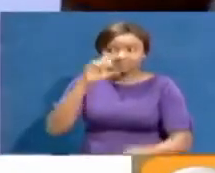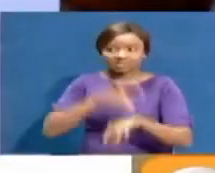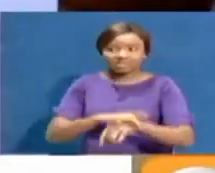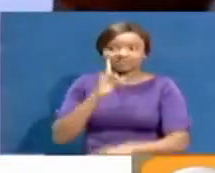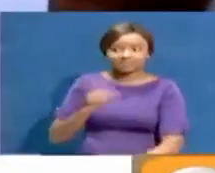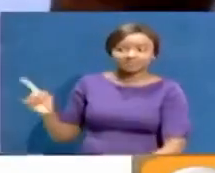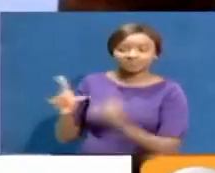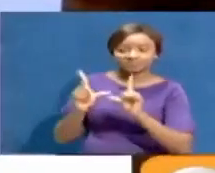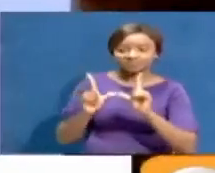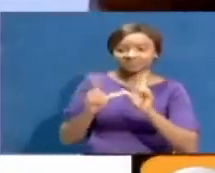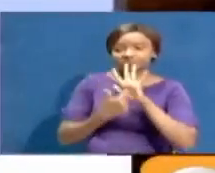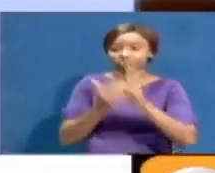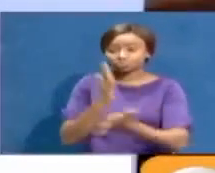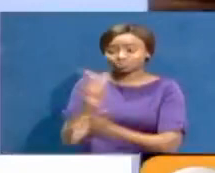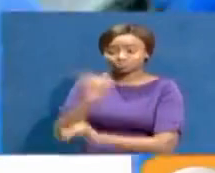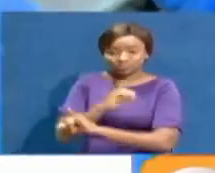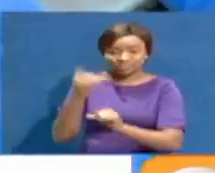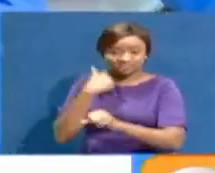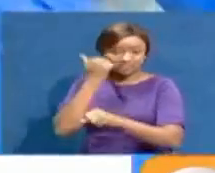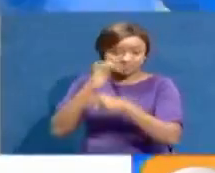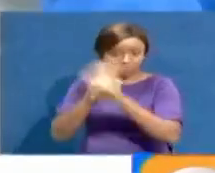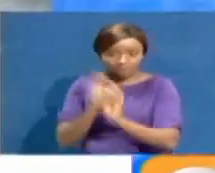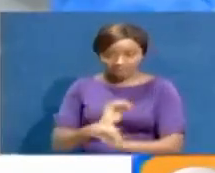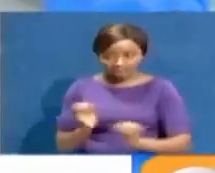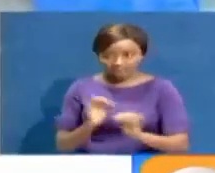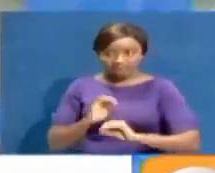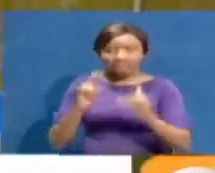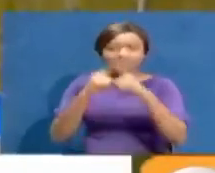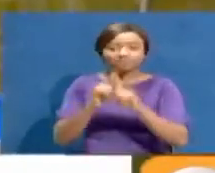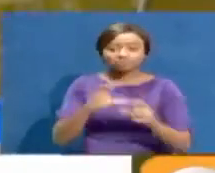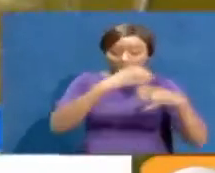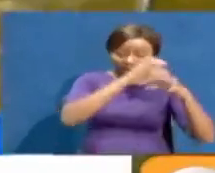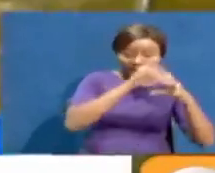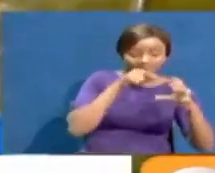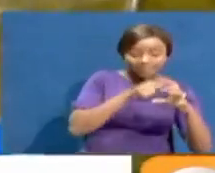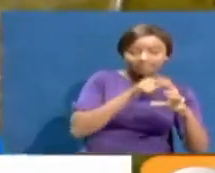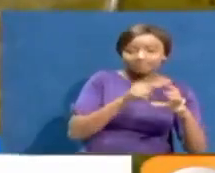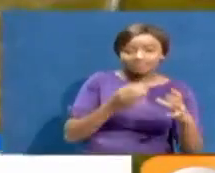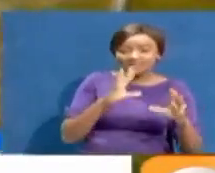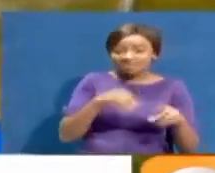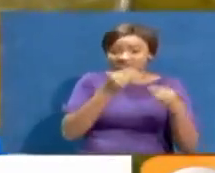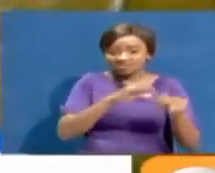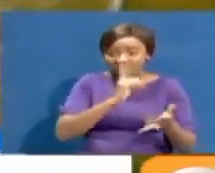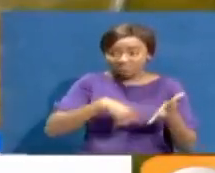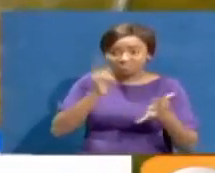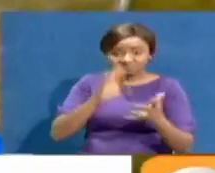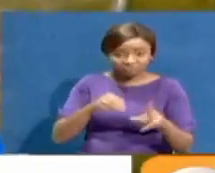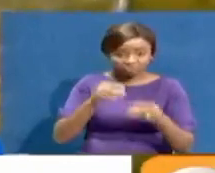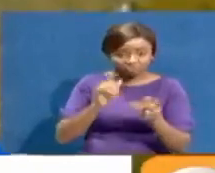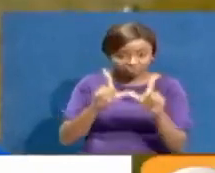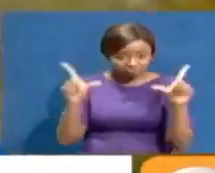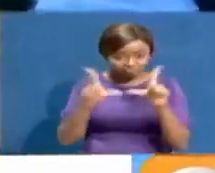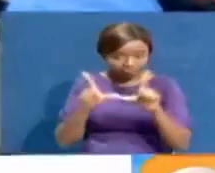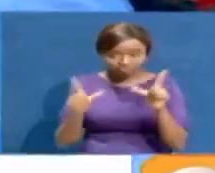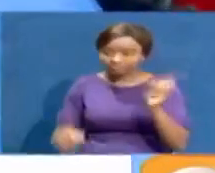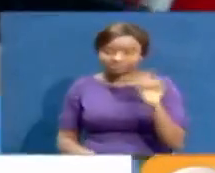traveller's COVID-19 certificate. As such, no laboratories are permitted to issue COVID-19 negative certificates without